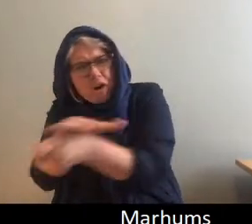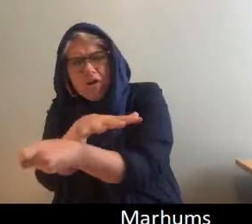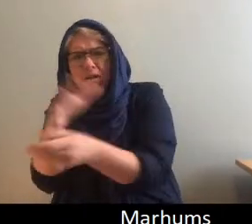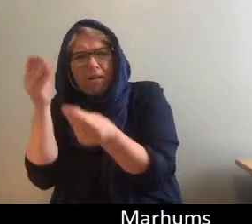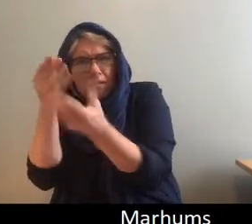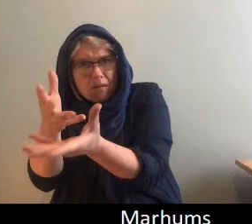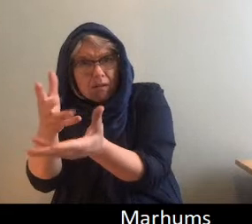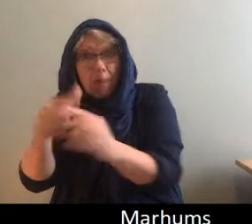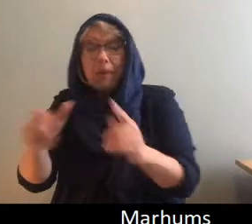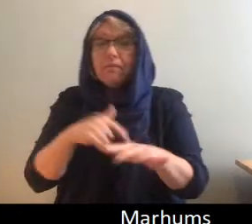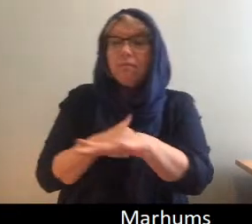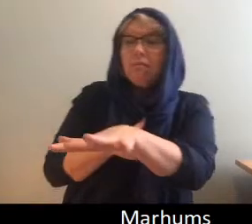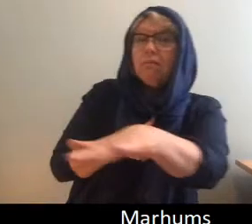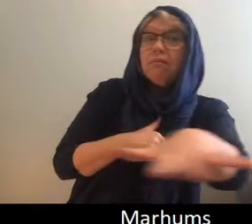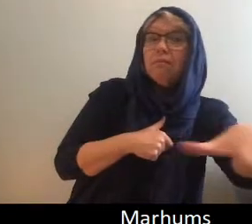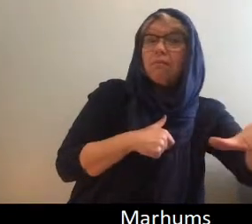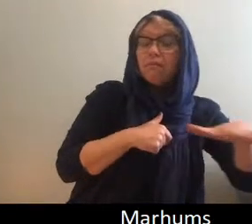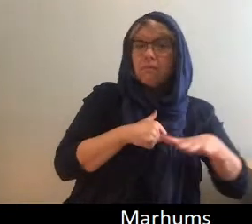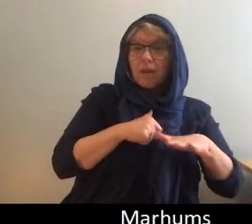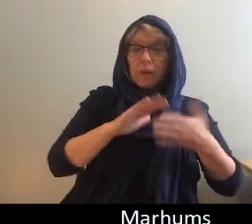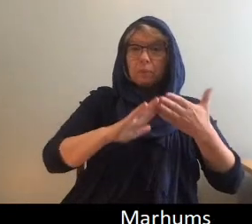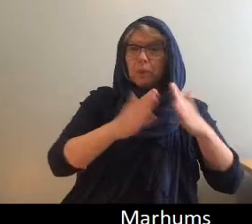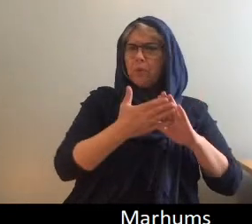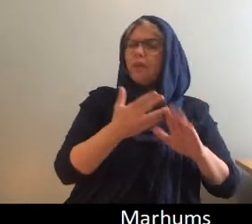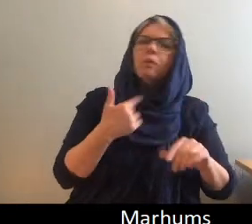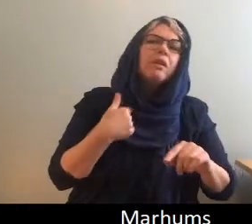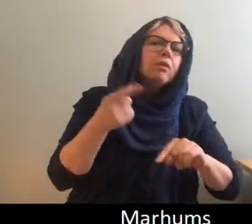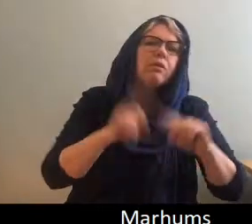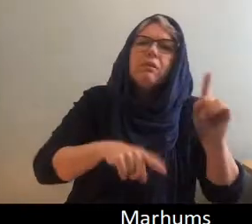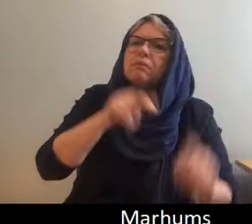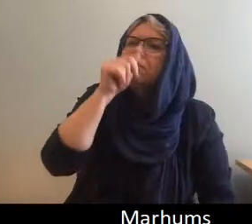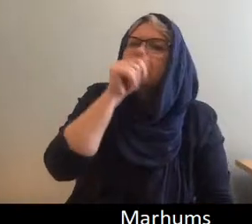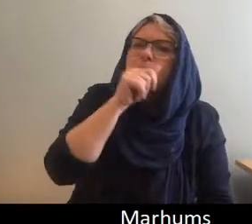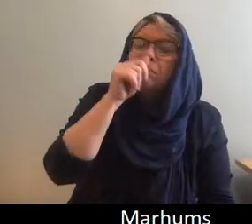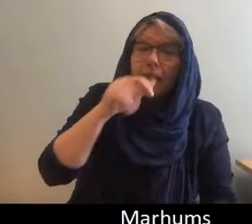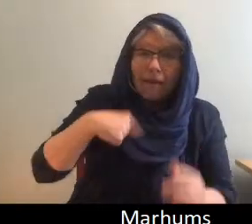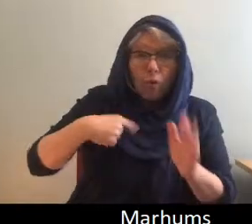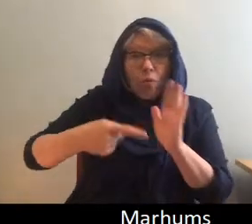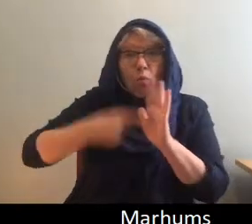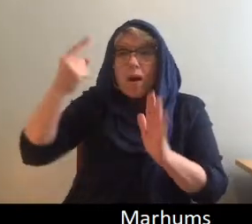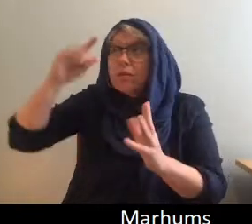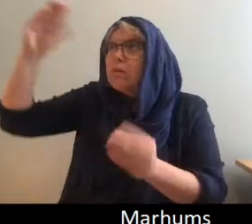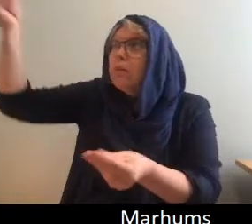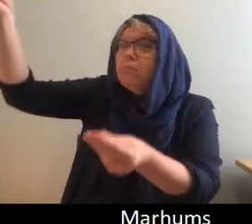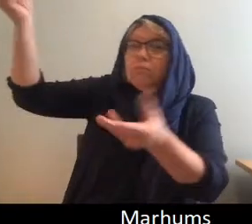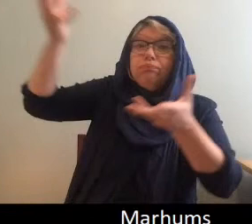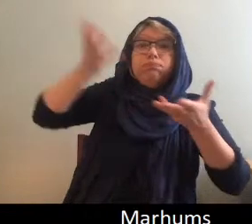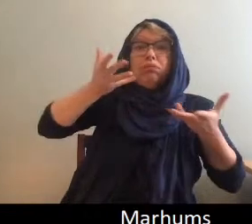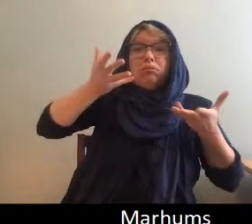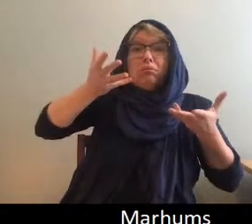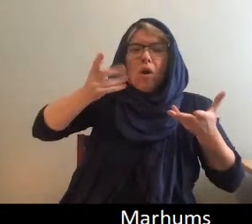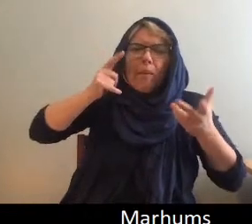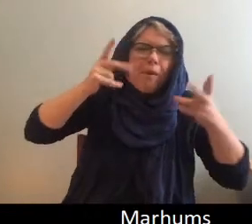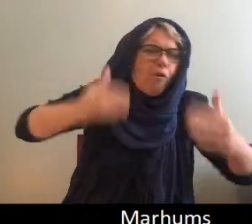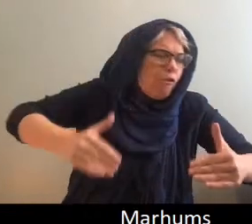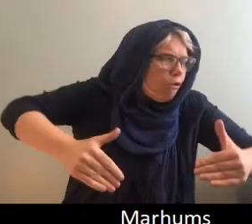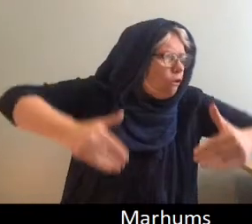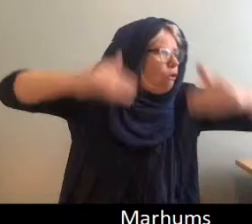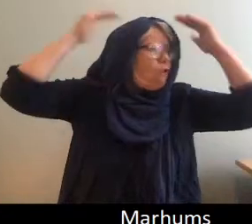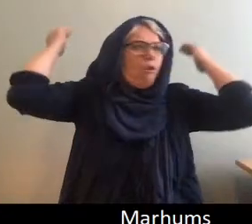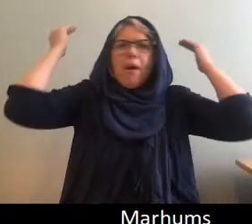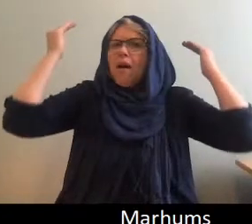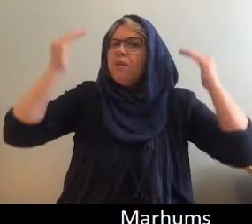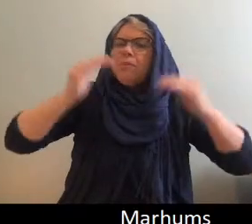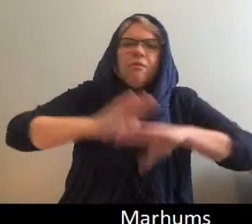And so it is not a contradiction. We have to just have a better understanding. For the Ummah, it came down in stages so that they were able to grasp it